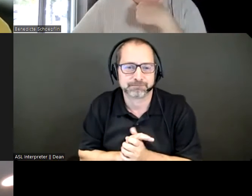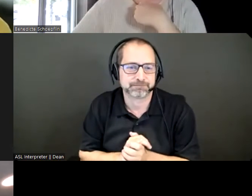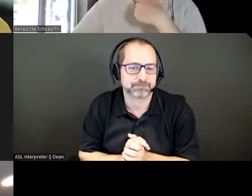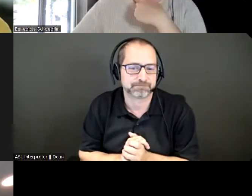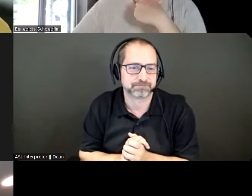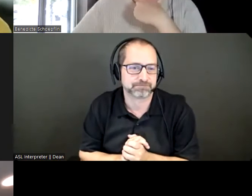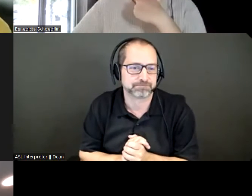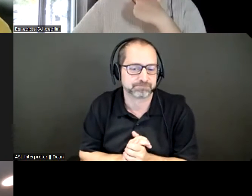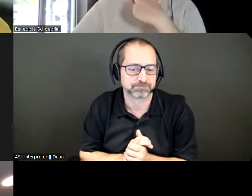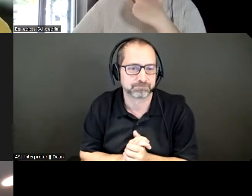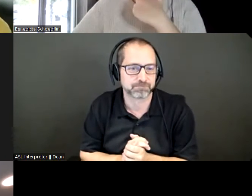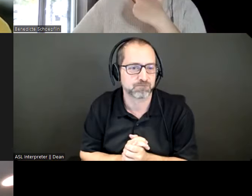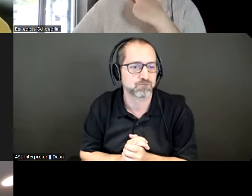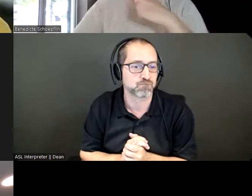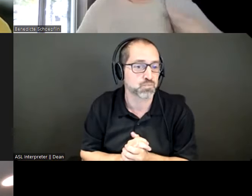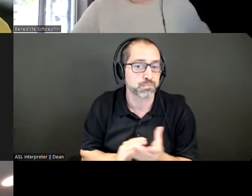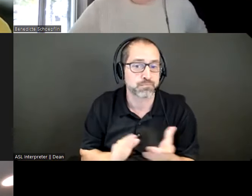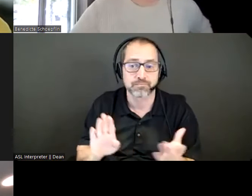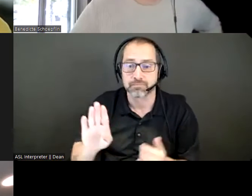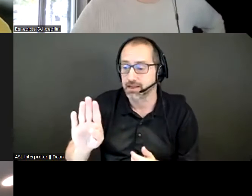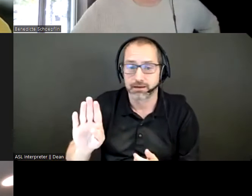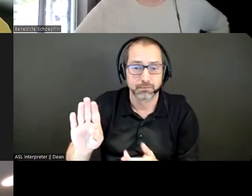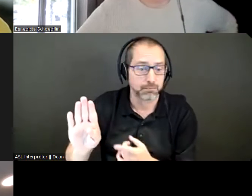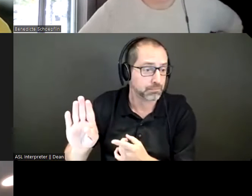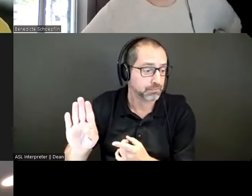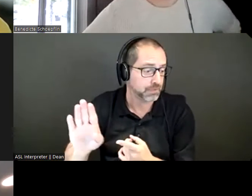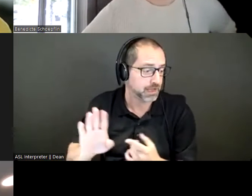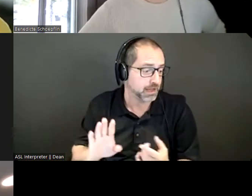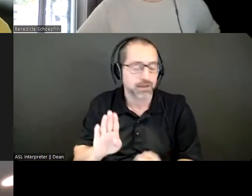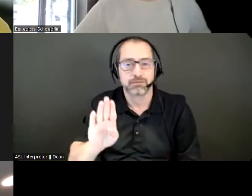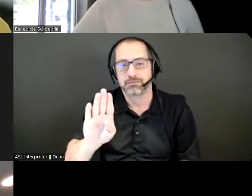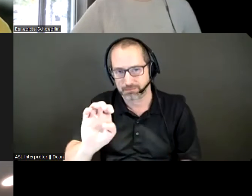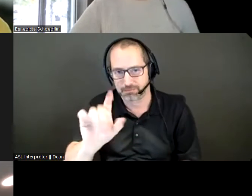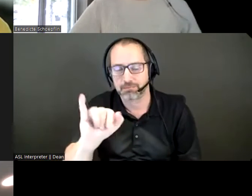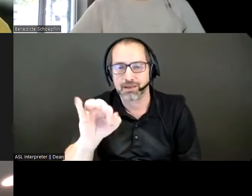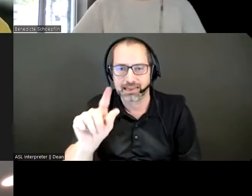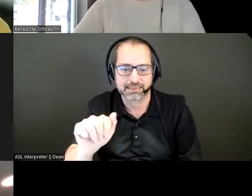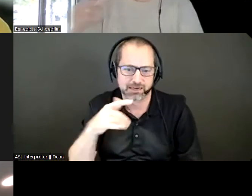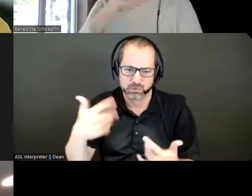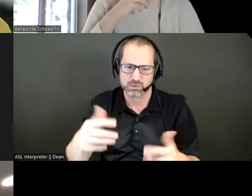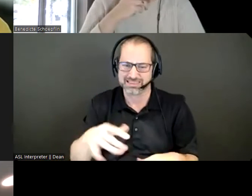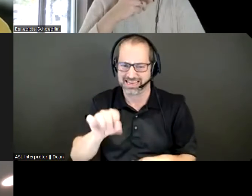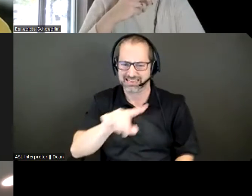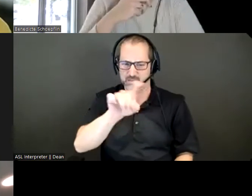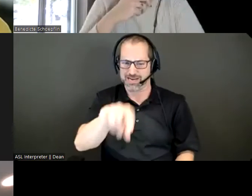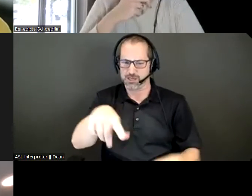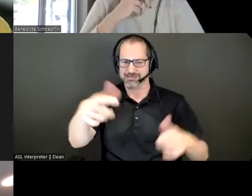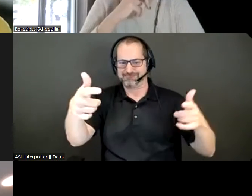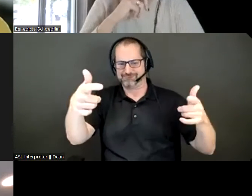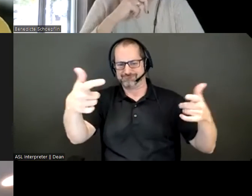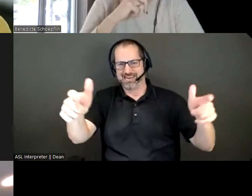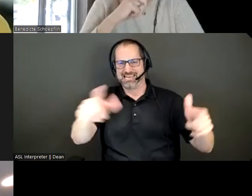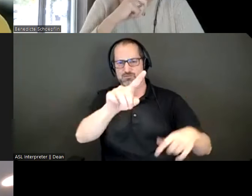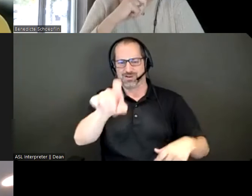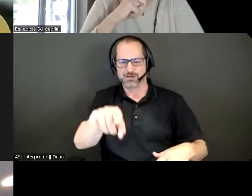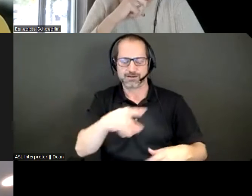if you have. Belinda, do you? Yeah. It's a big question, and